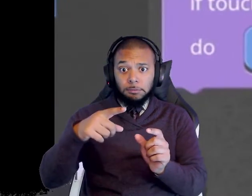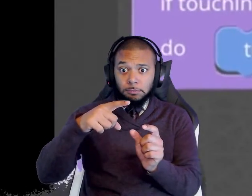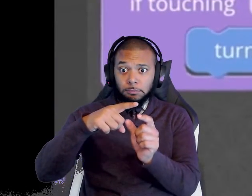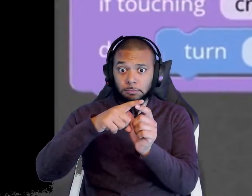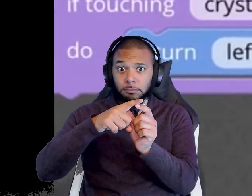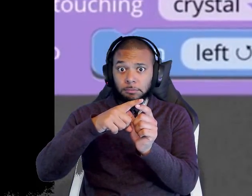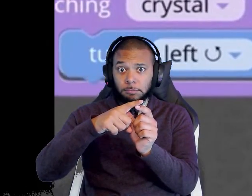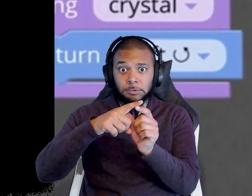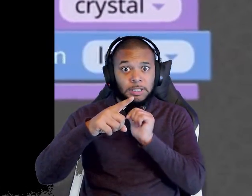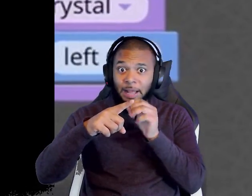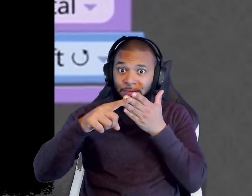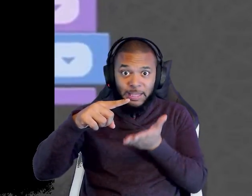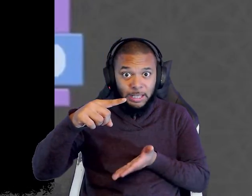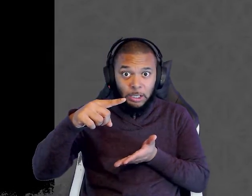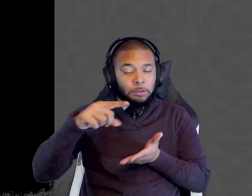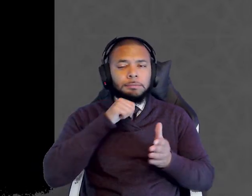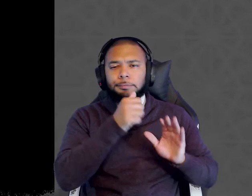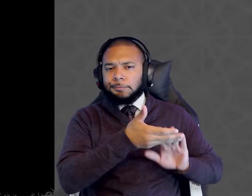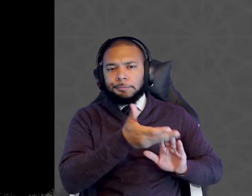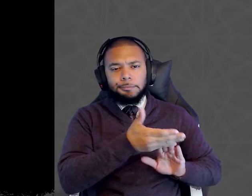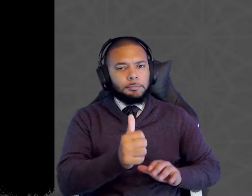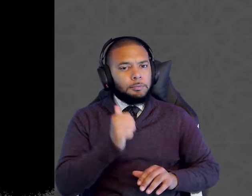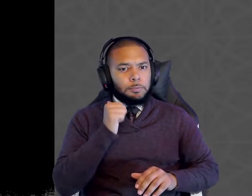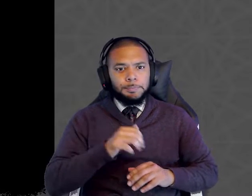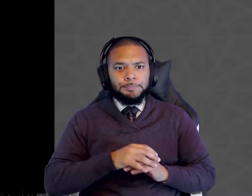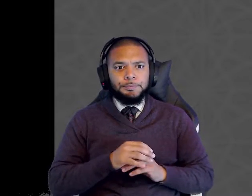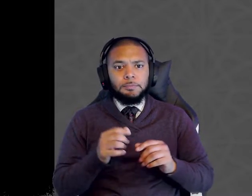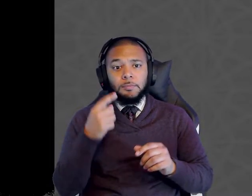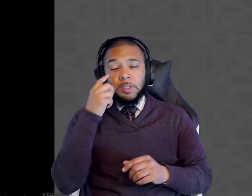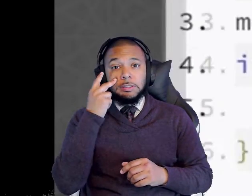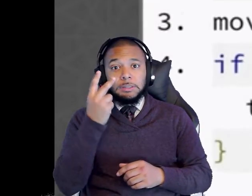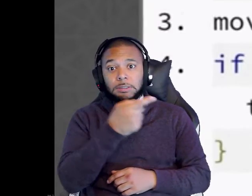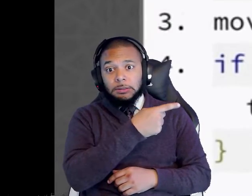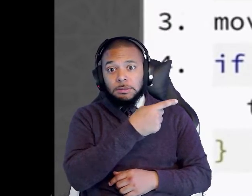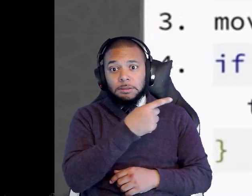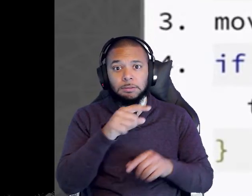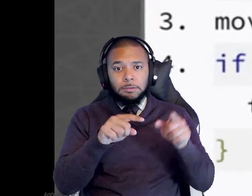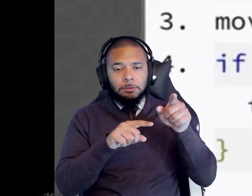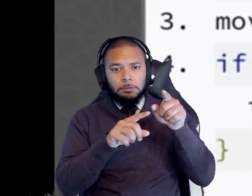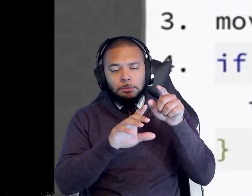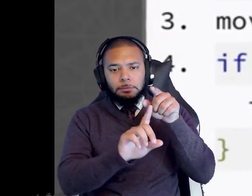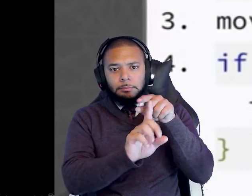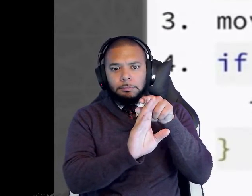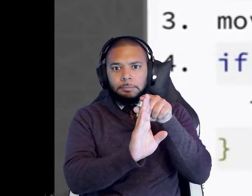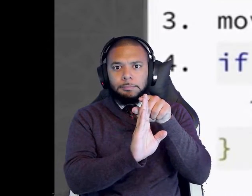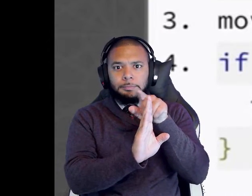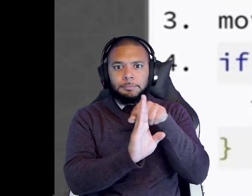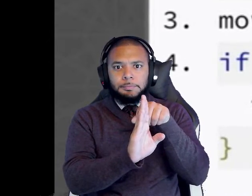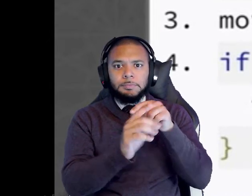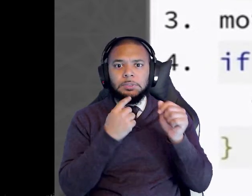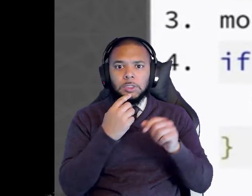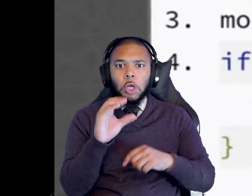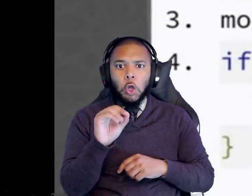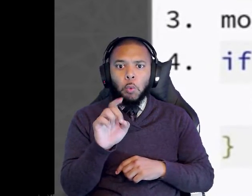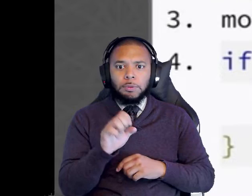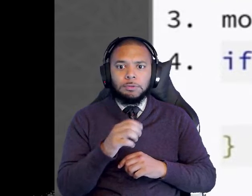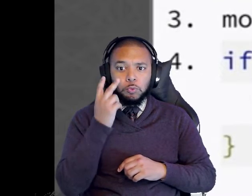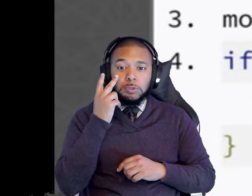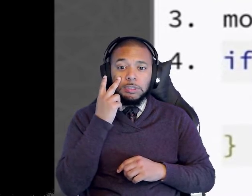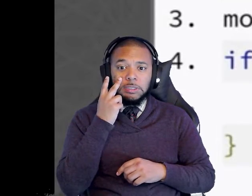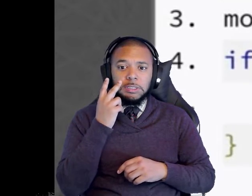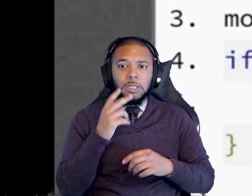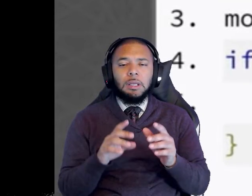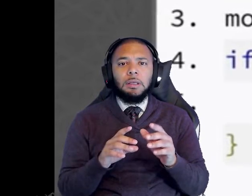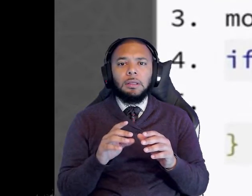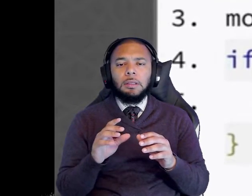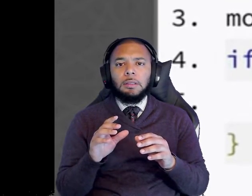Okay, now over here on the side, there's this tab called Code. And if we open that up, it shows us the source code.